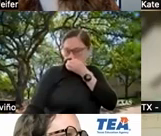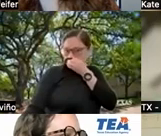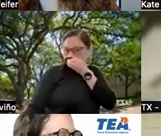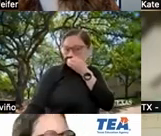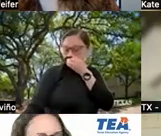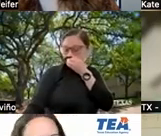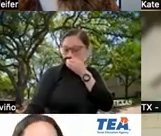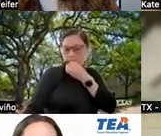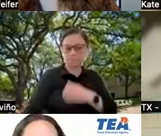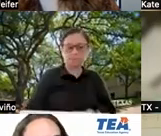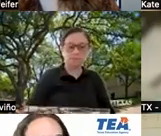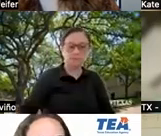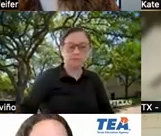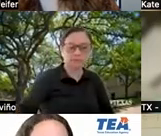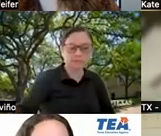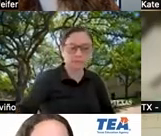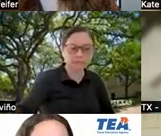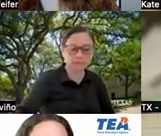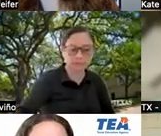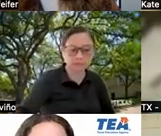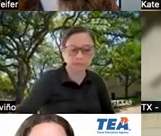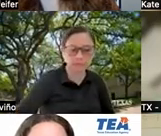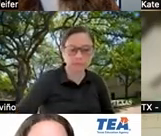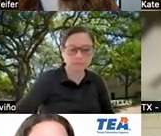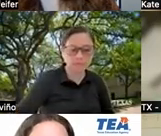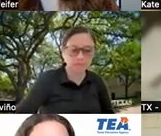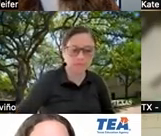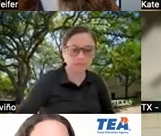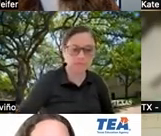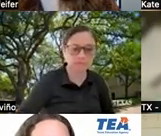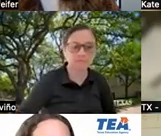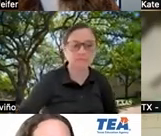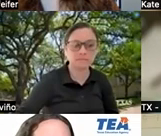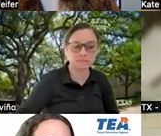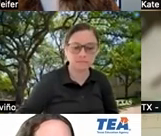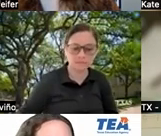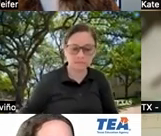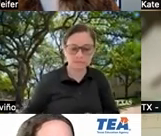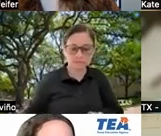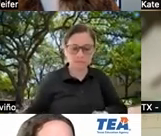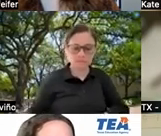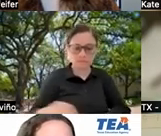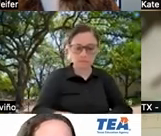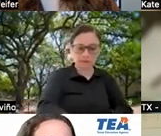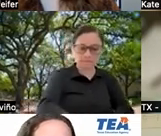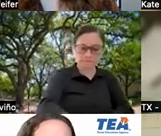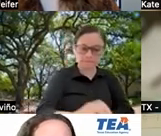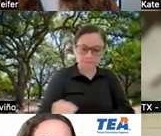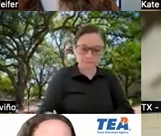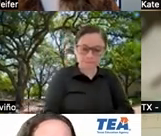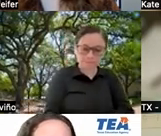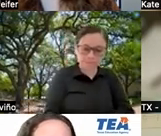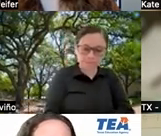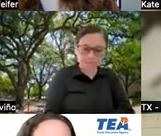assessment presentations on the initial findings that Dr. Mantell and her team did. And today we're going to begin the work